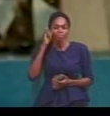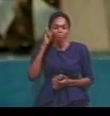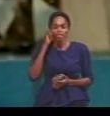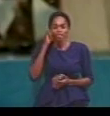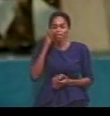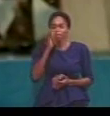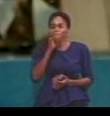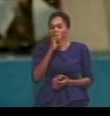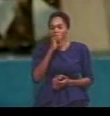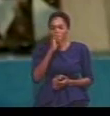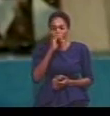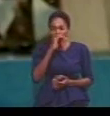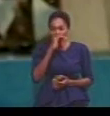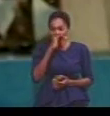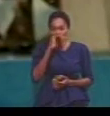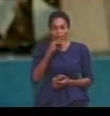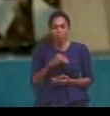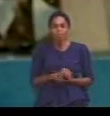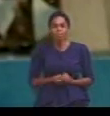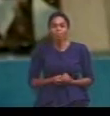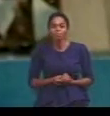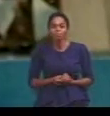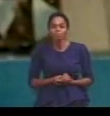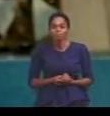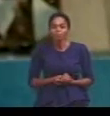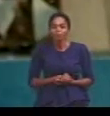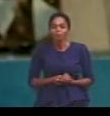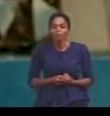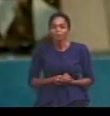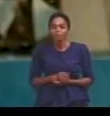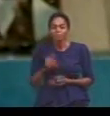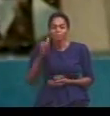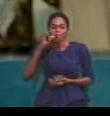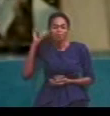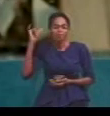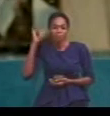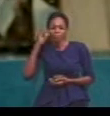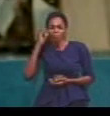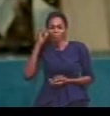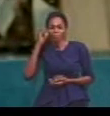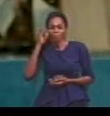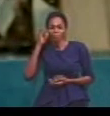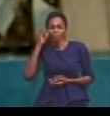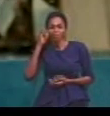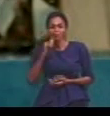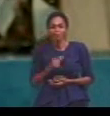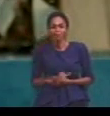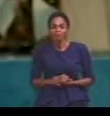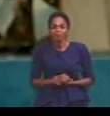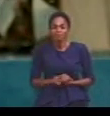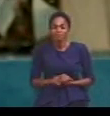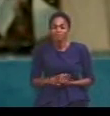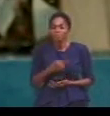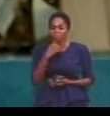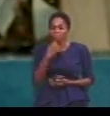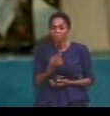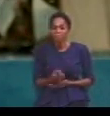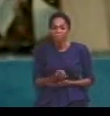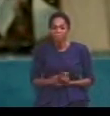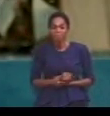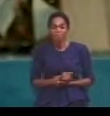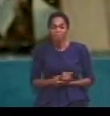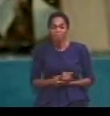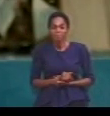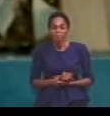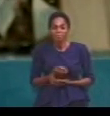God said the last amen, I told my neighbor, who is my mother, I said, "Mom, I